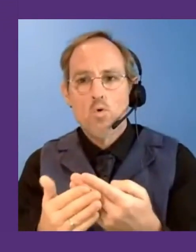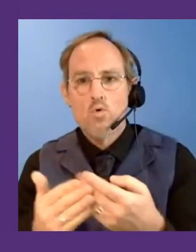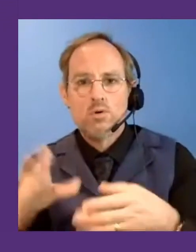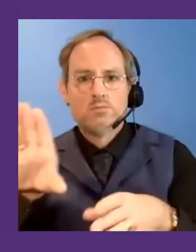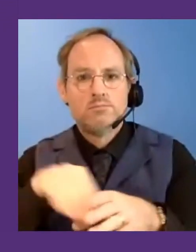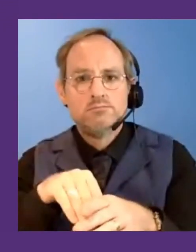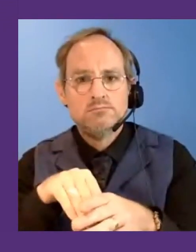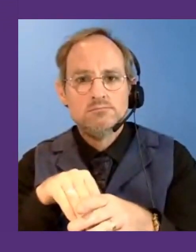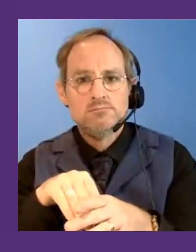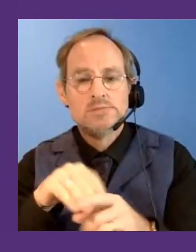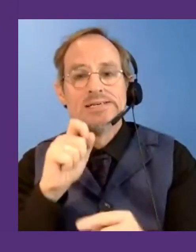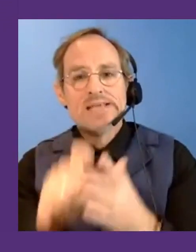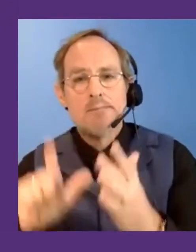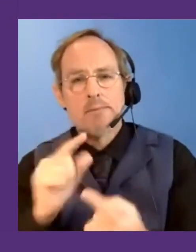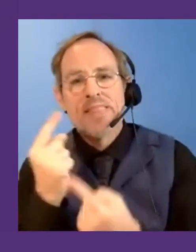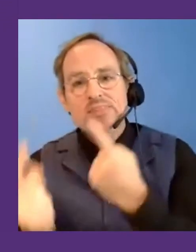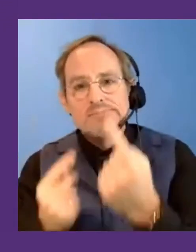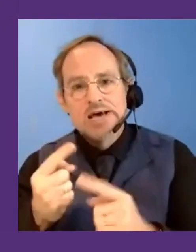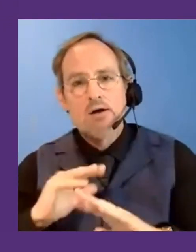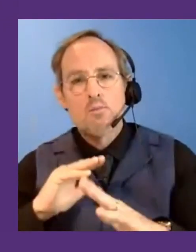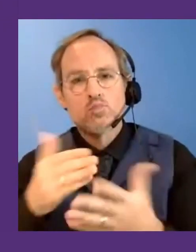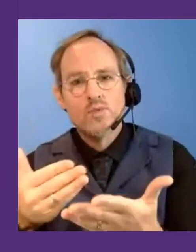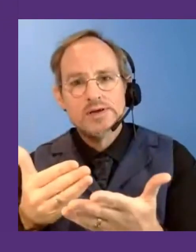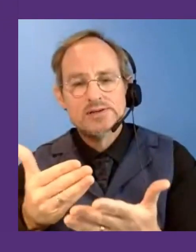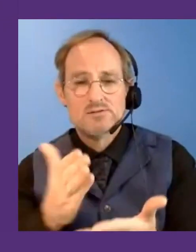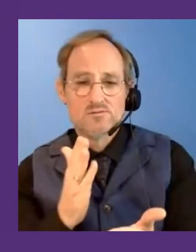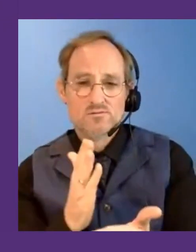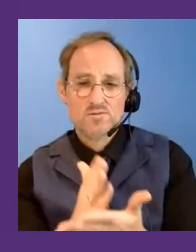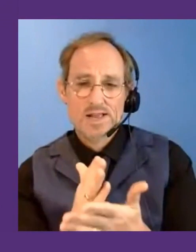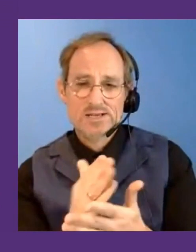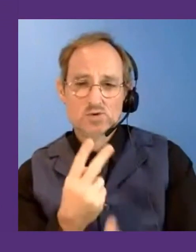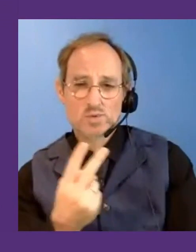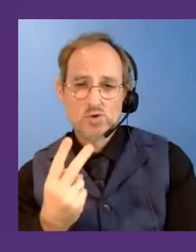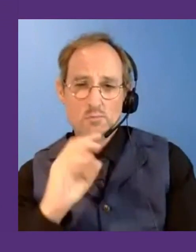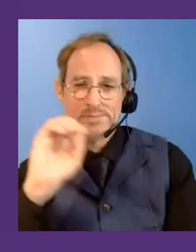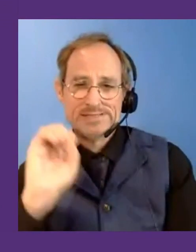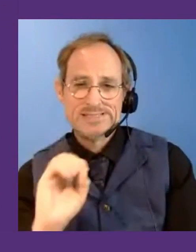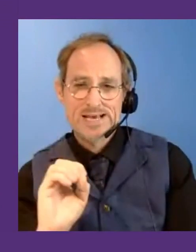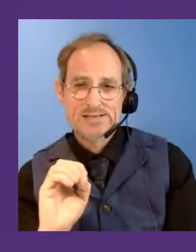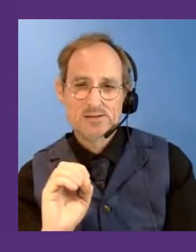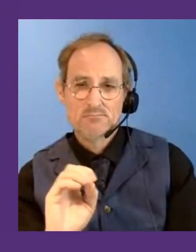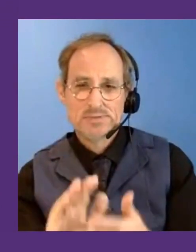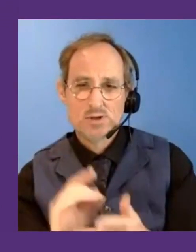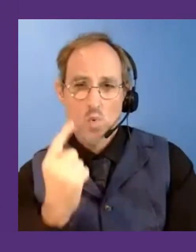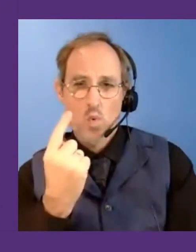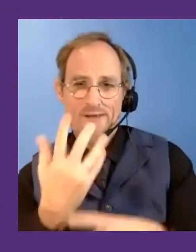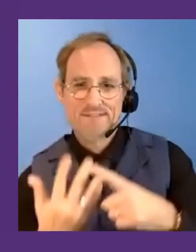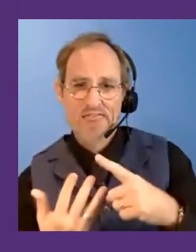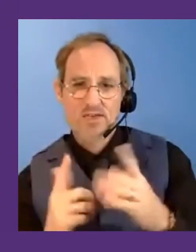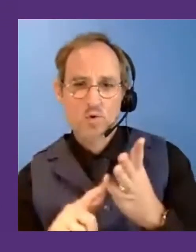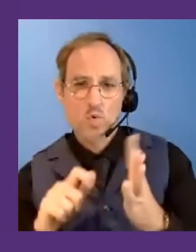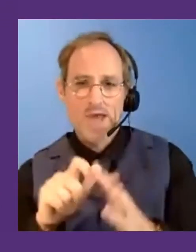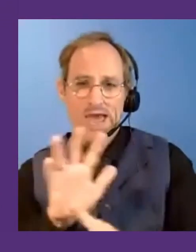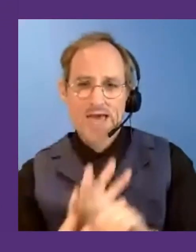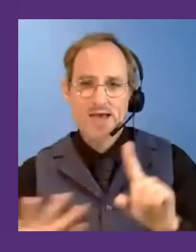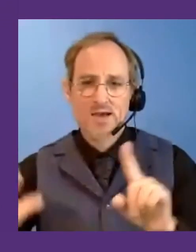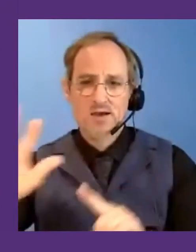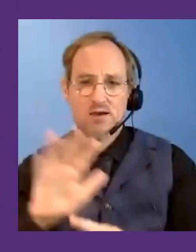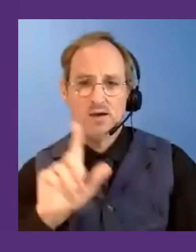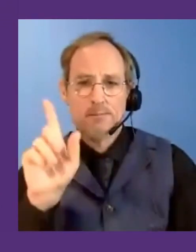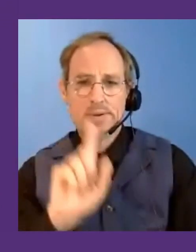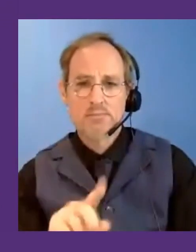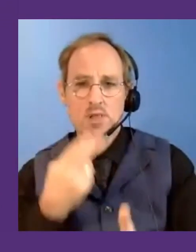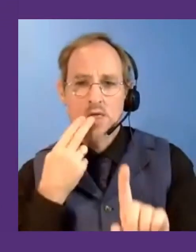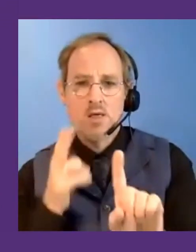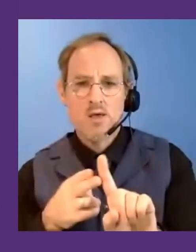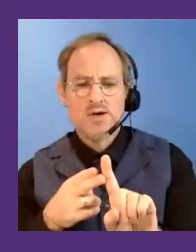disabled on air. Because the truth is, it's like 22%, 1 in 5 in the UK are people with a disability. But when we look at roles